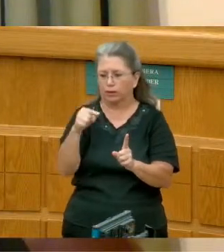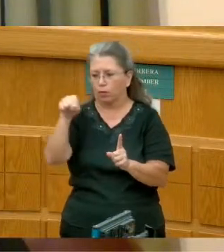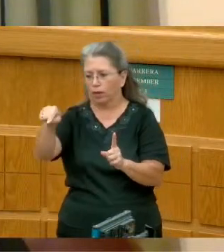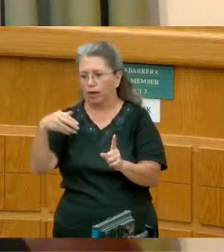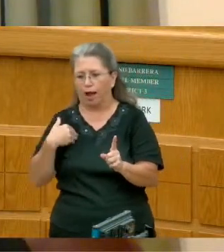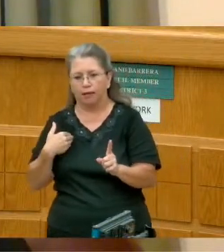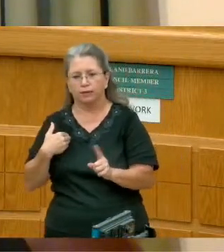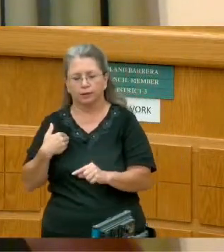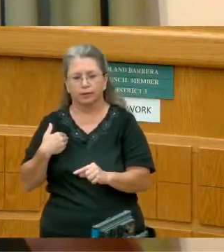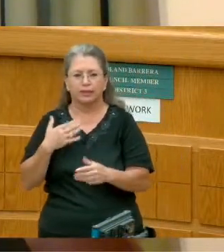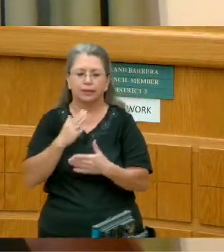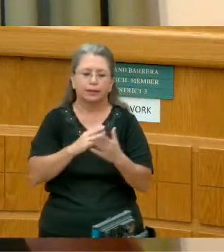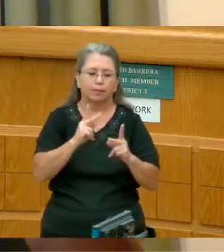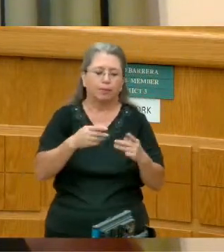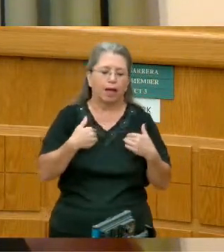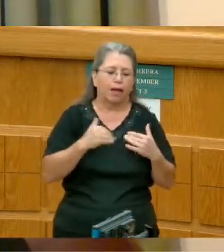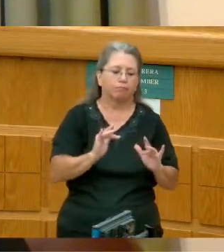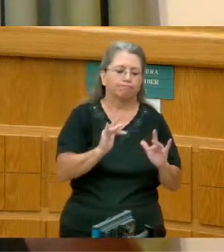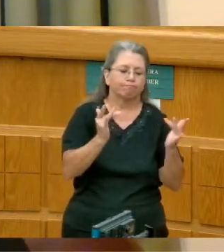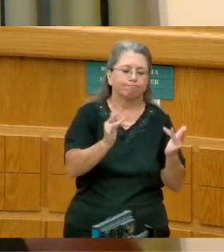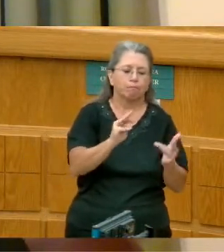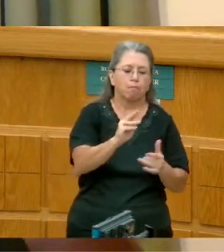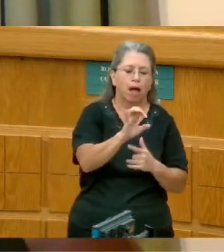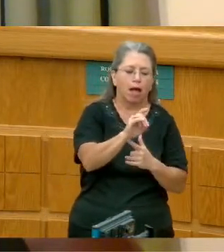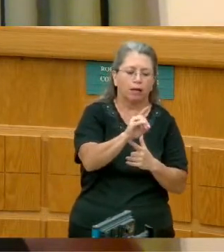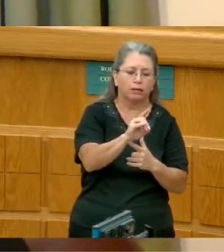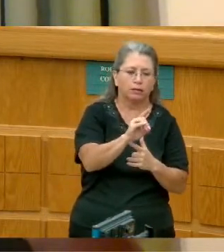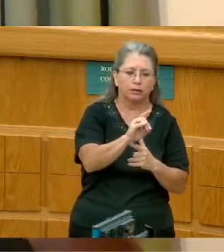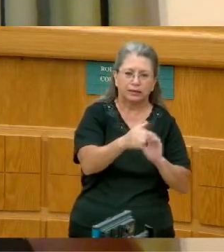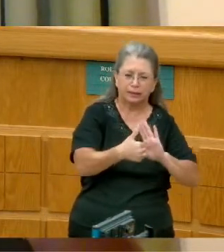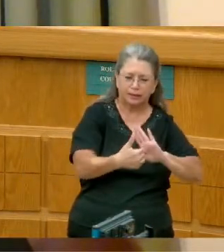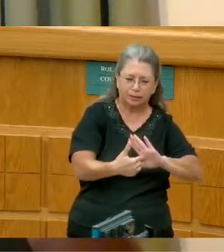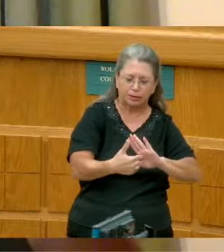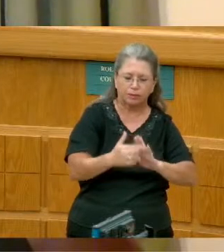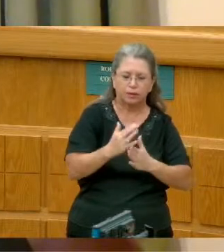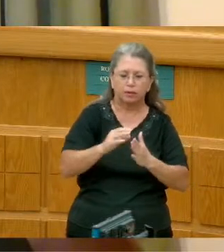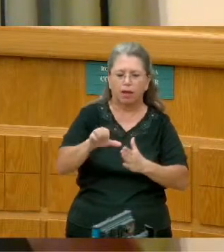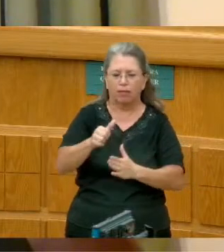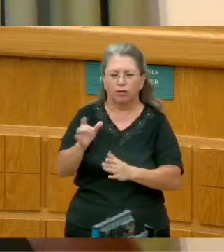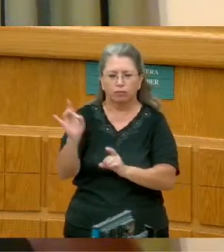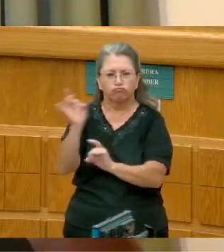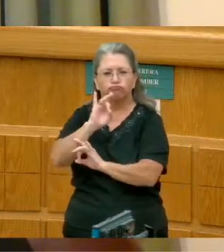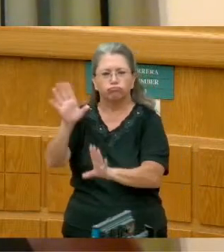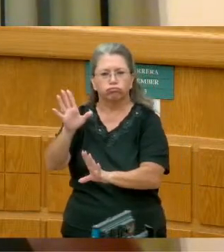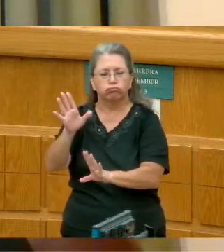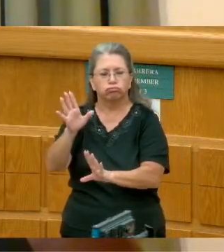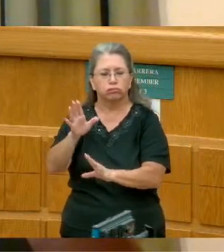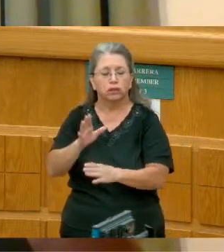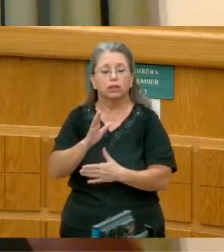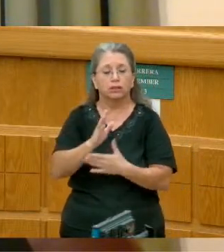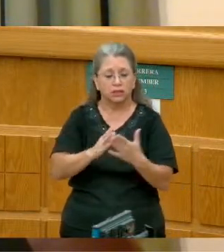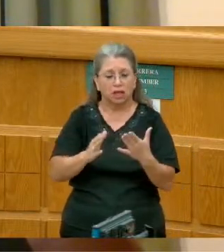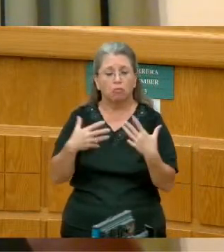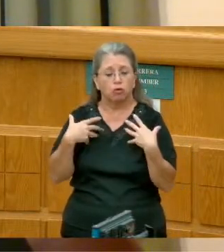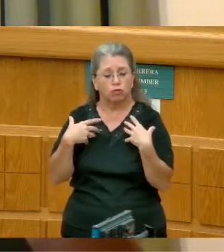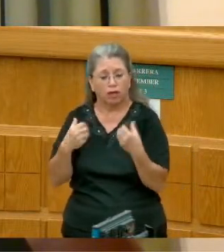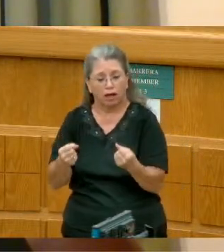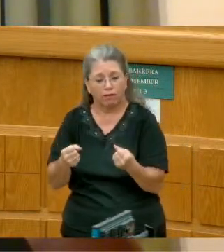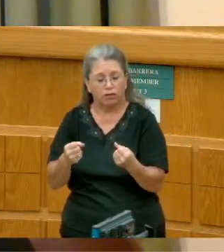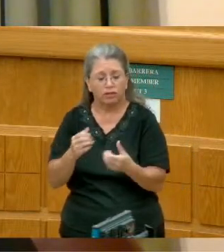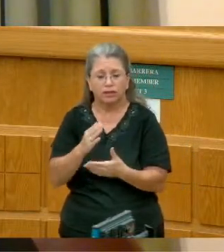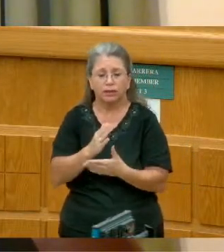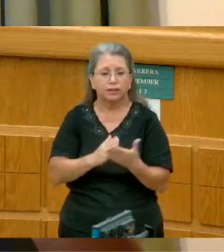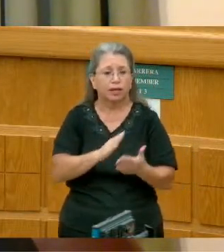mild symptoms, while others have severe symptoms. Some have recovered, while others never